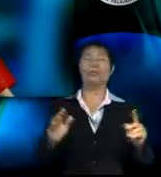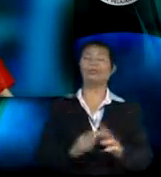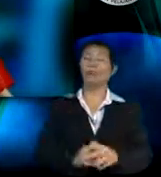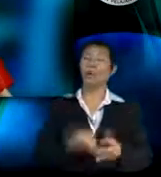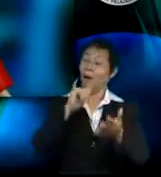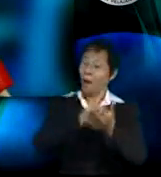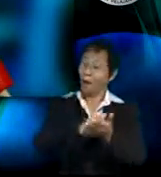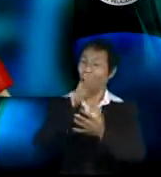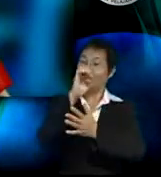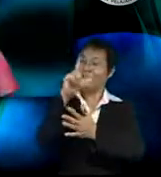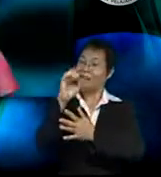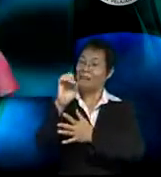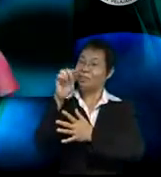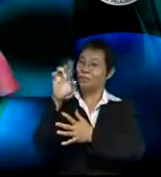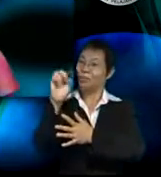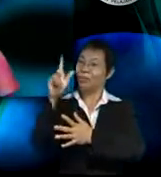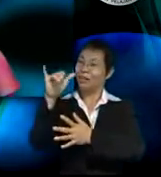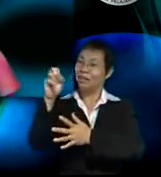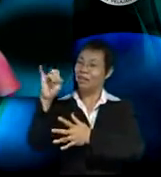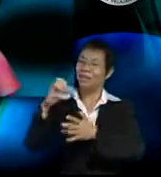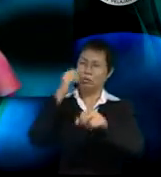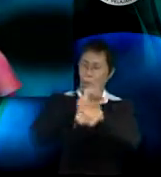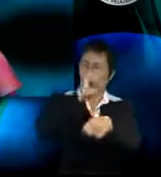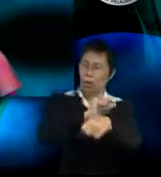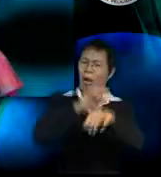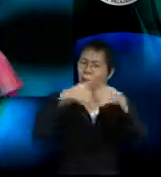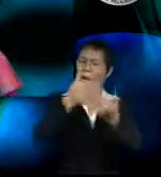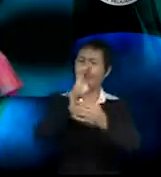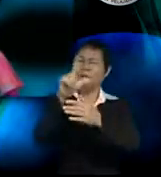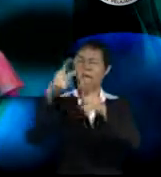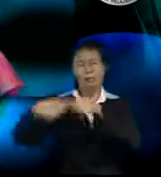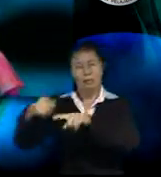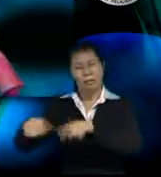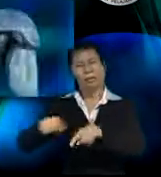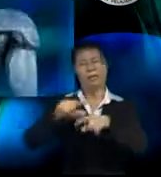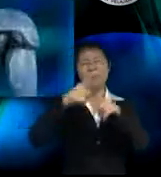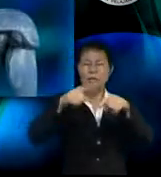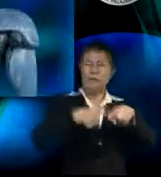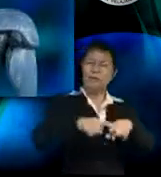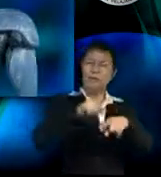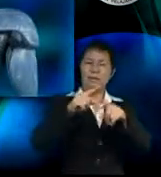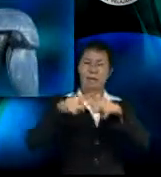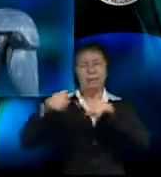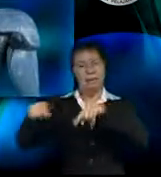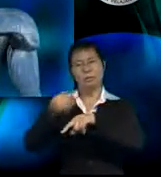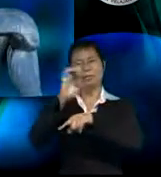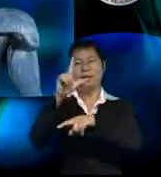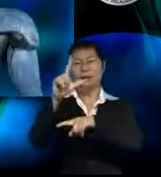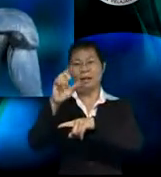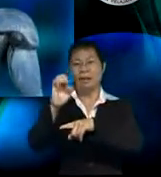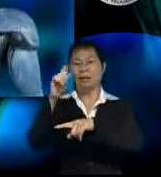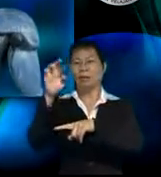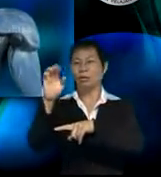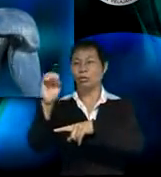how electrolysis works. How about electrolysis using different kinds of electrodes? Very good question,